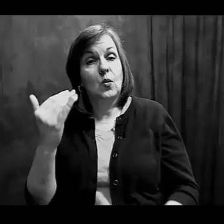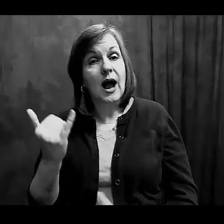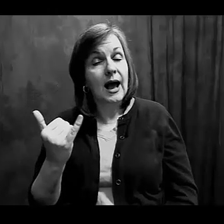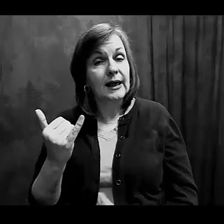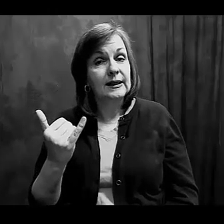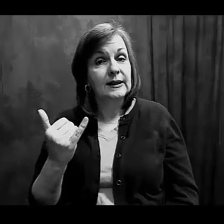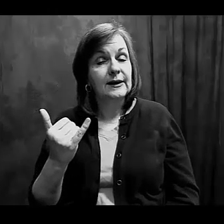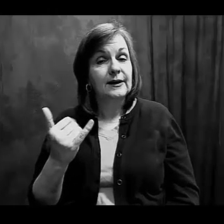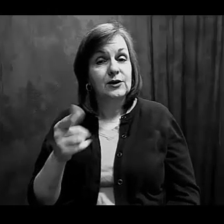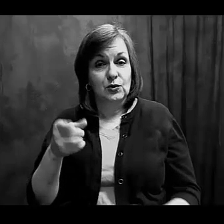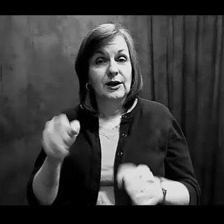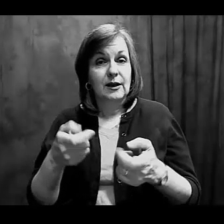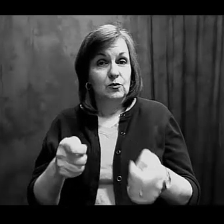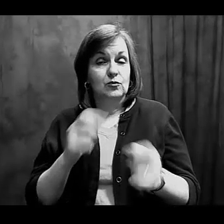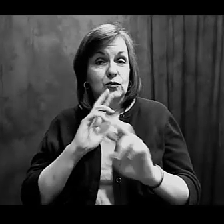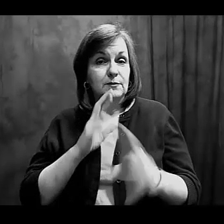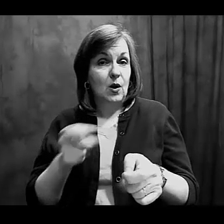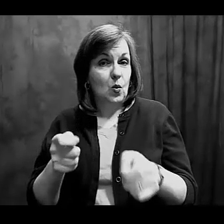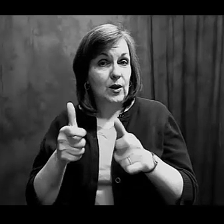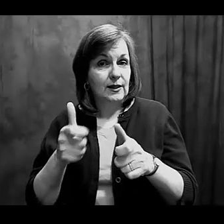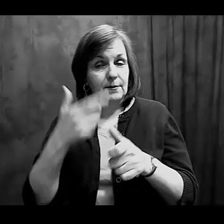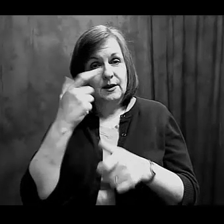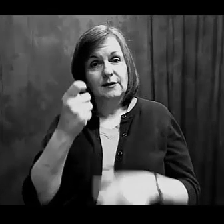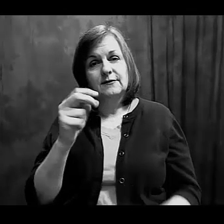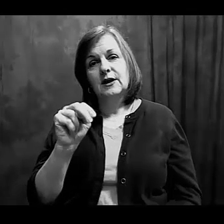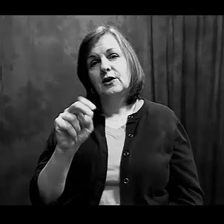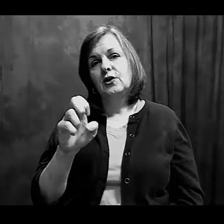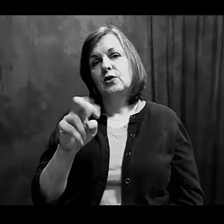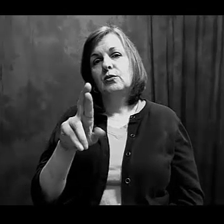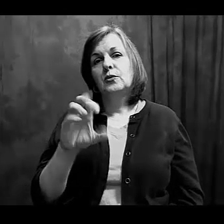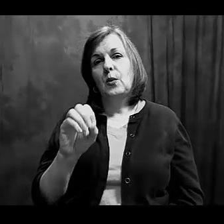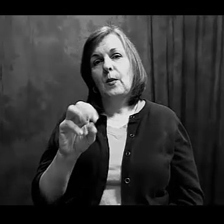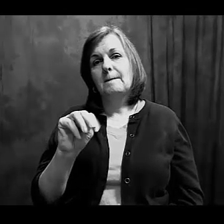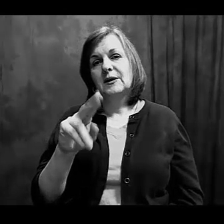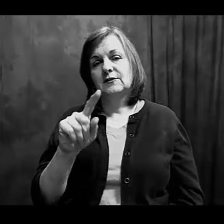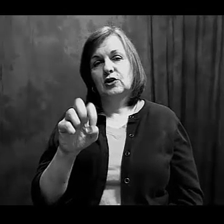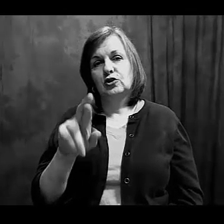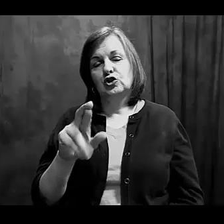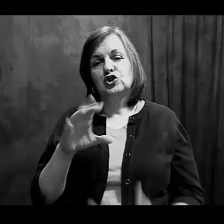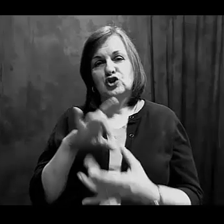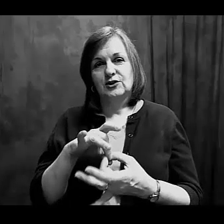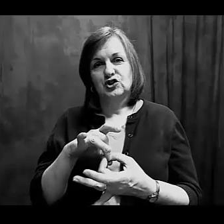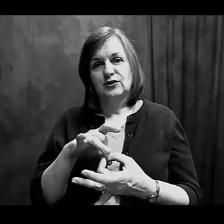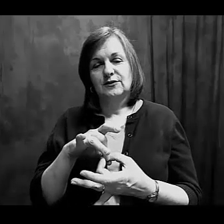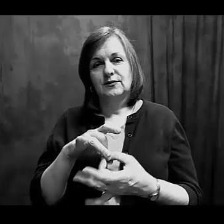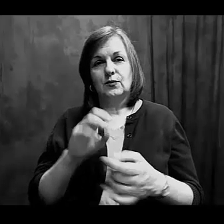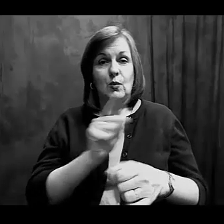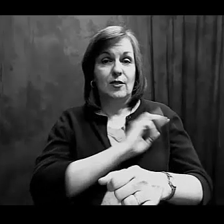quick response is because of these neuromuscular junctions where we get the nerves coming in.